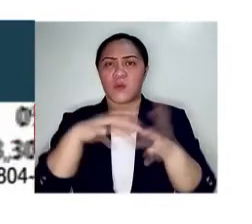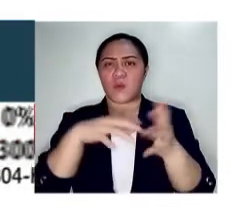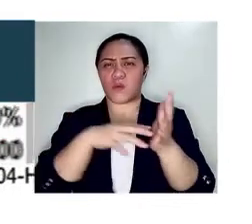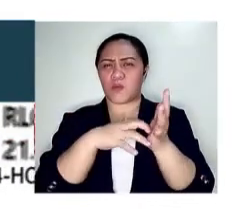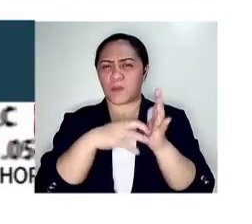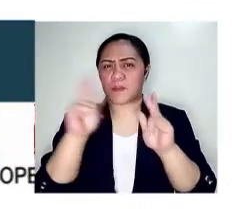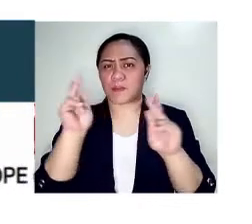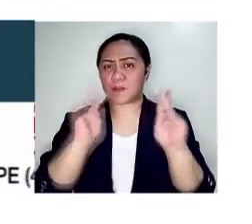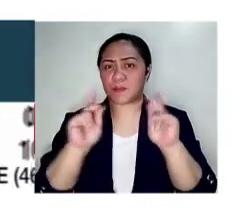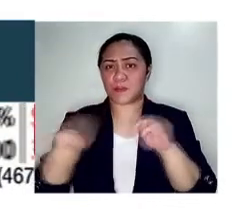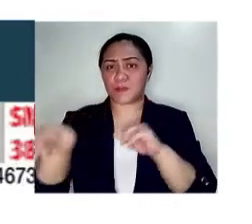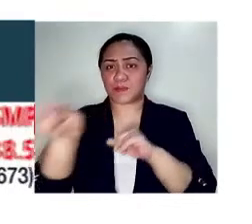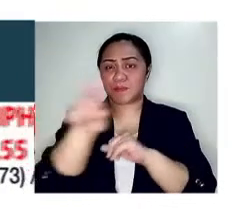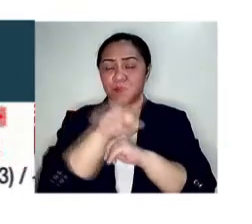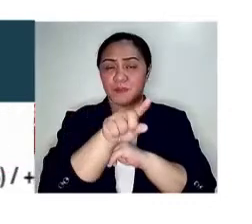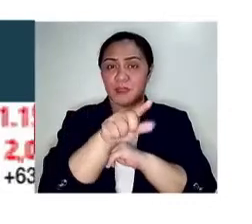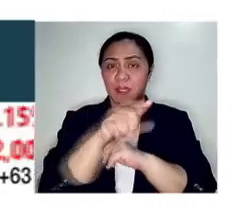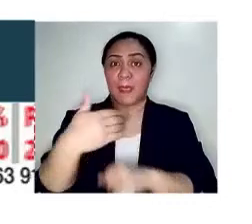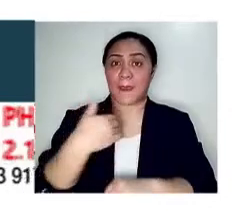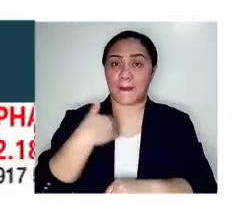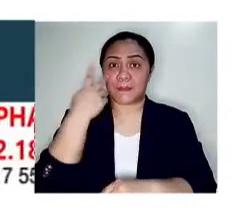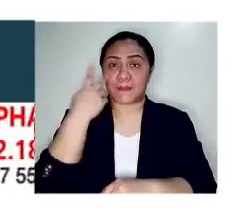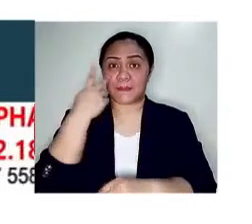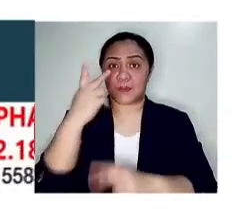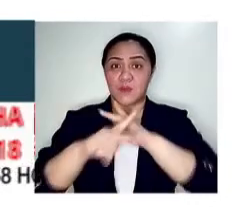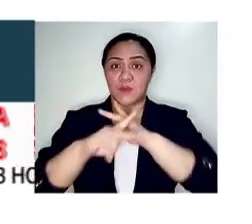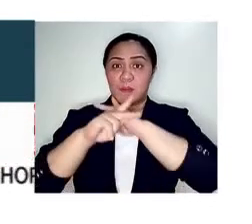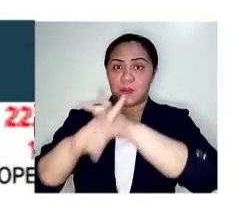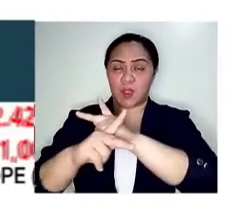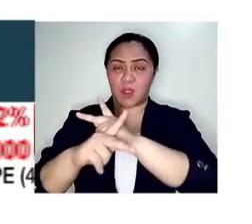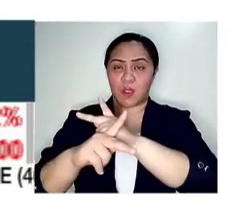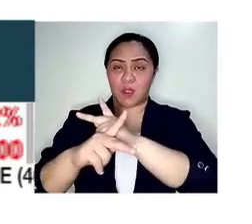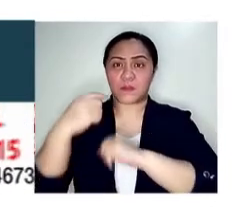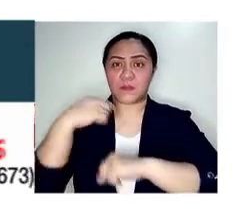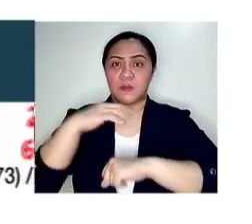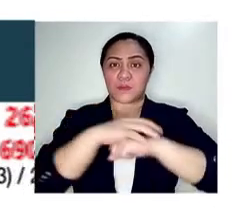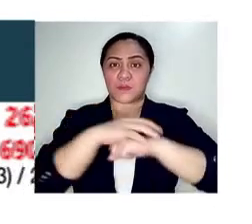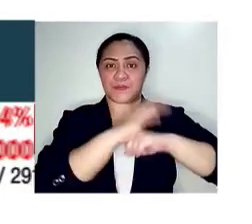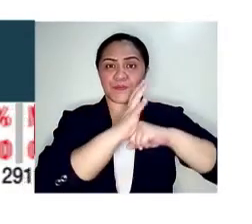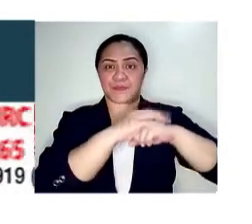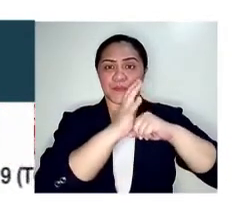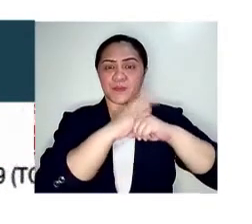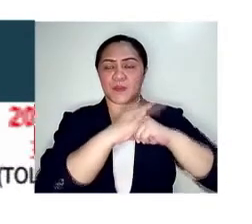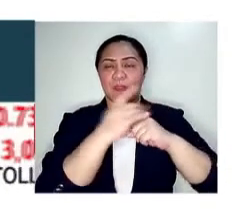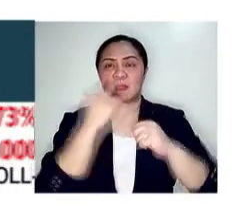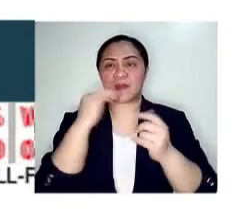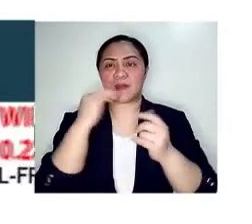about the rise of protectionism under Trump, and that sort of served